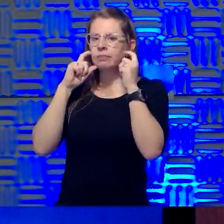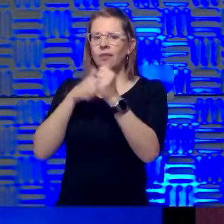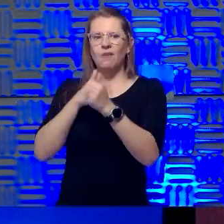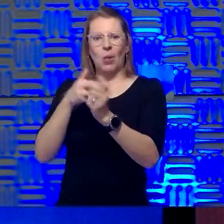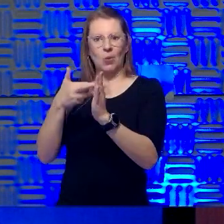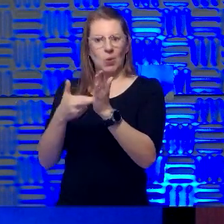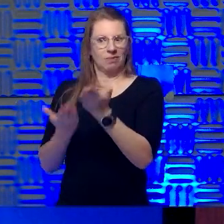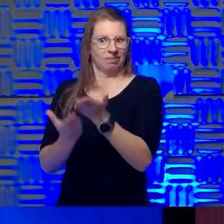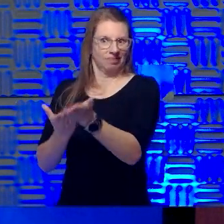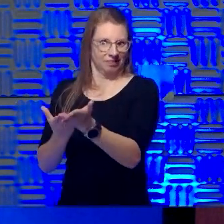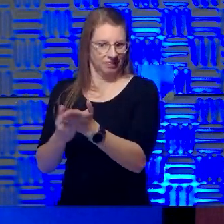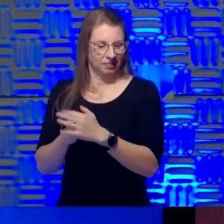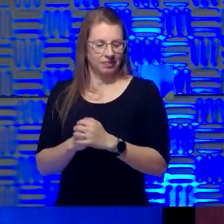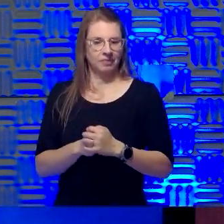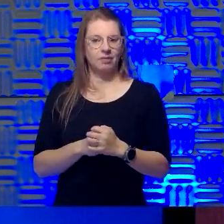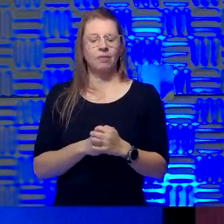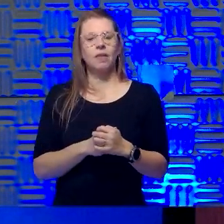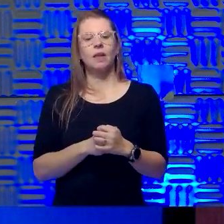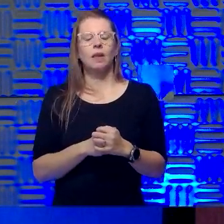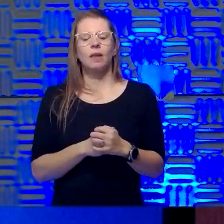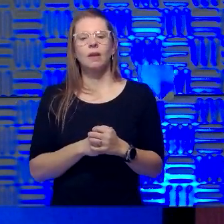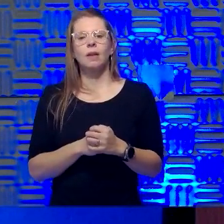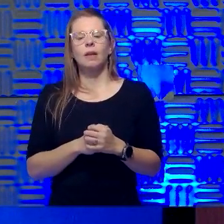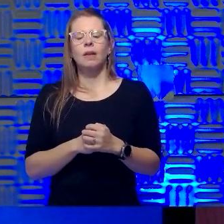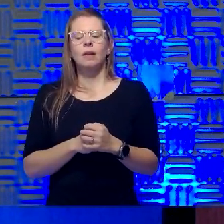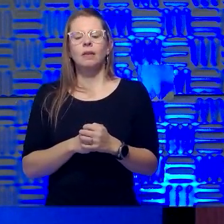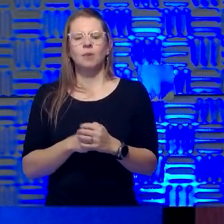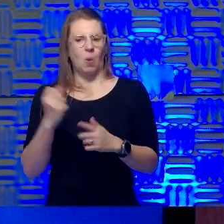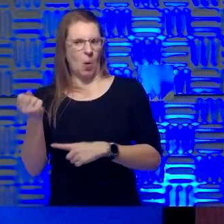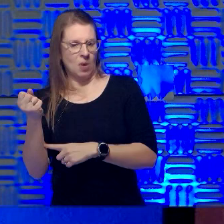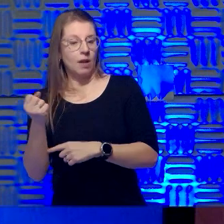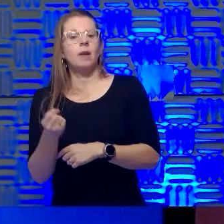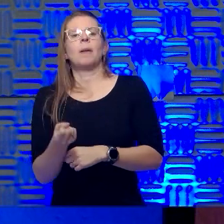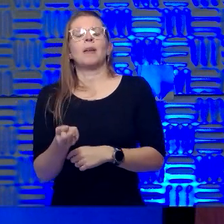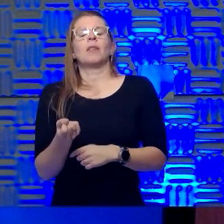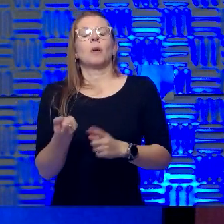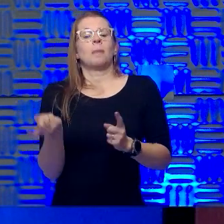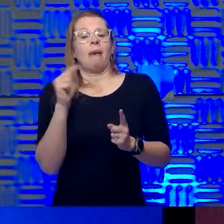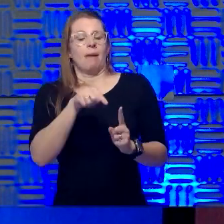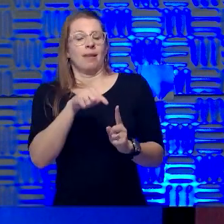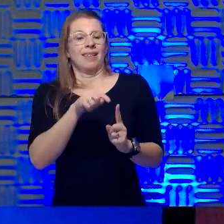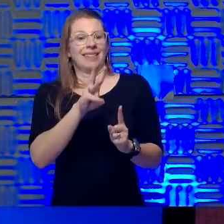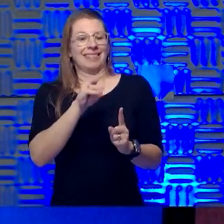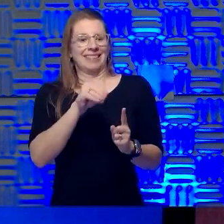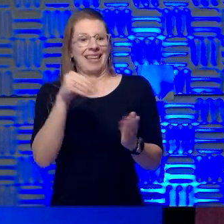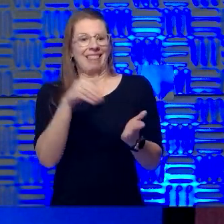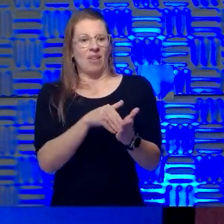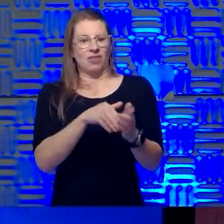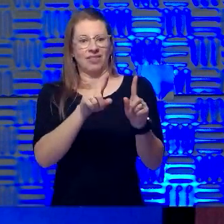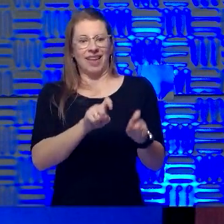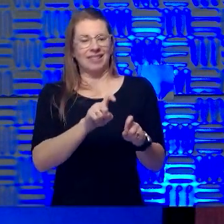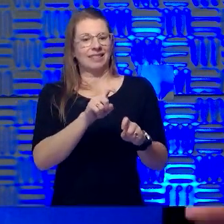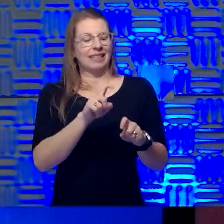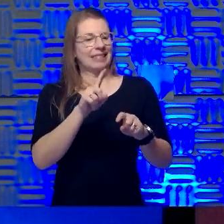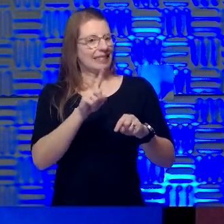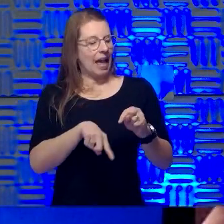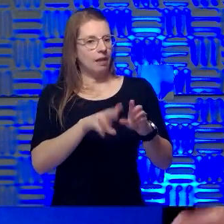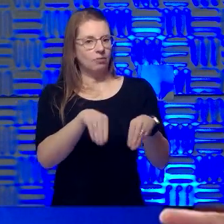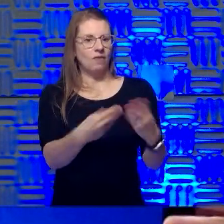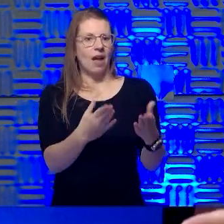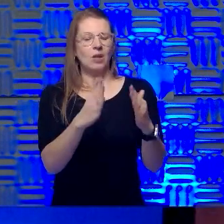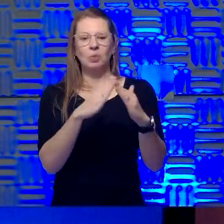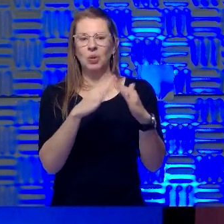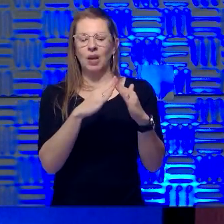precautions. We're going to return to that point in just a moment. But the flip side of it is that's 60,000 tests we can't get into the community. Correct. Where I think there's a lot